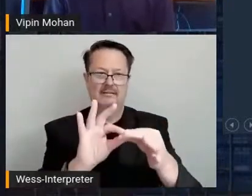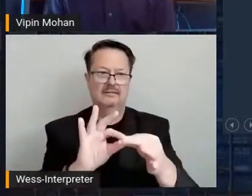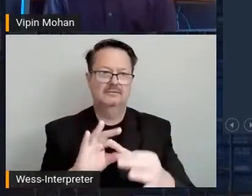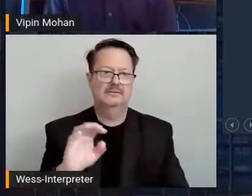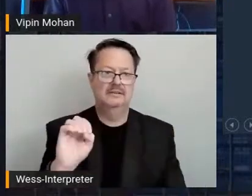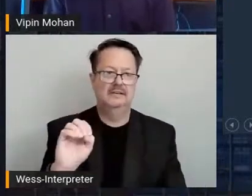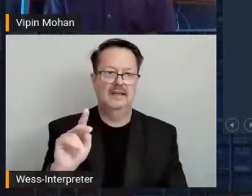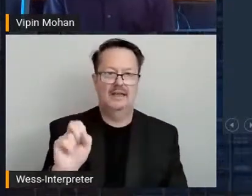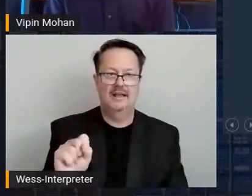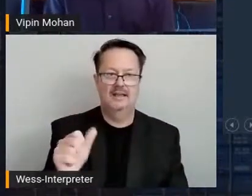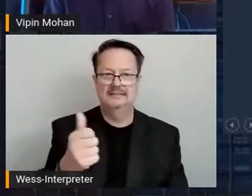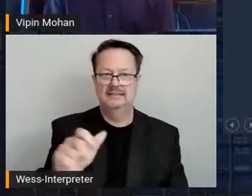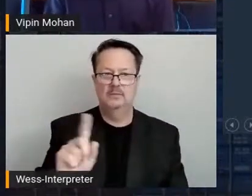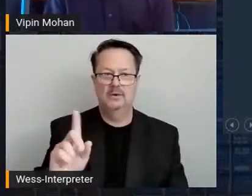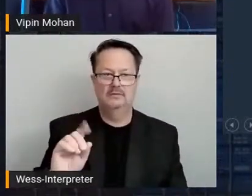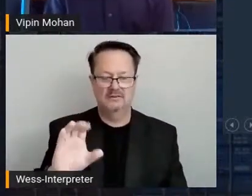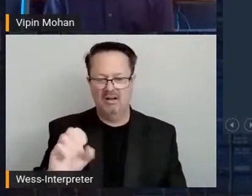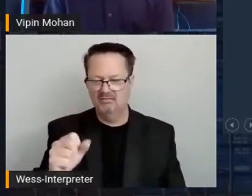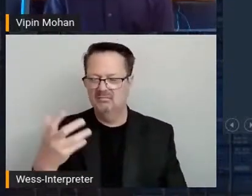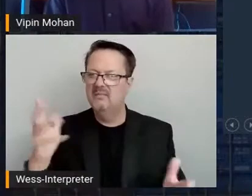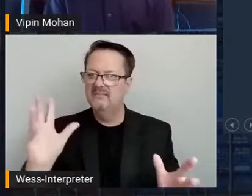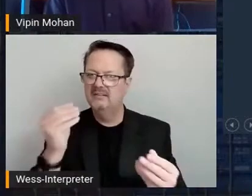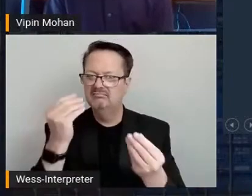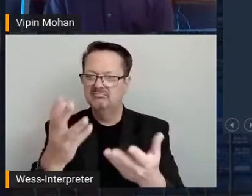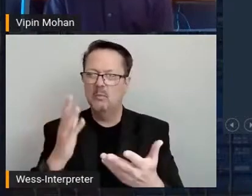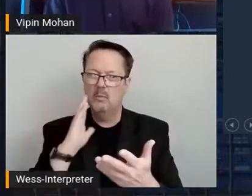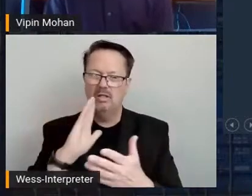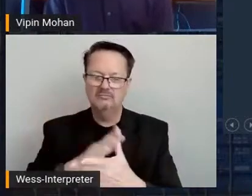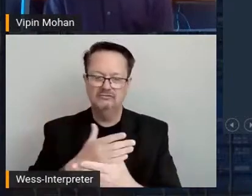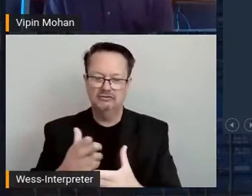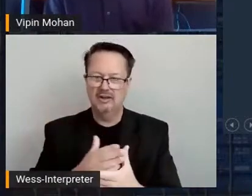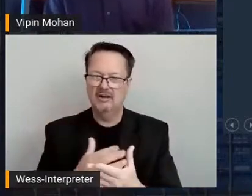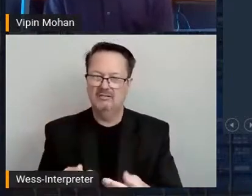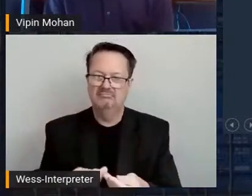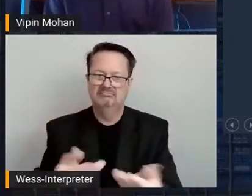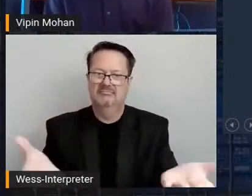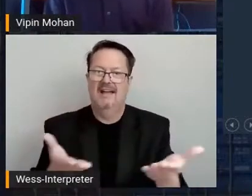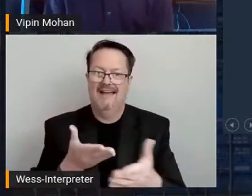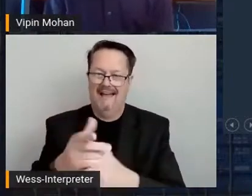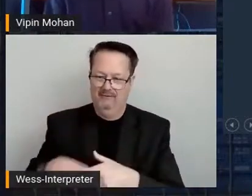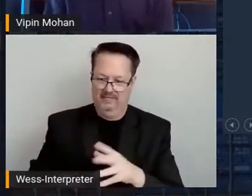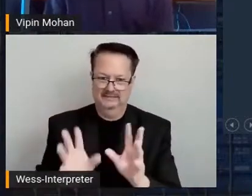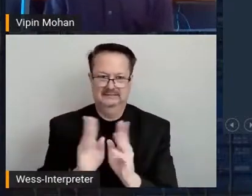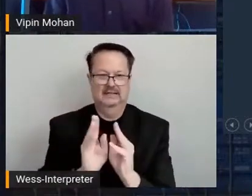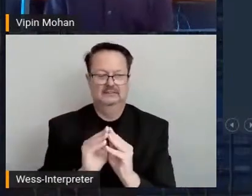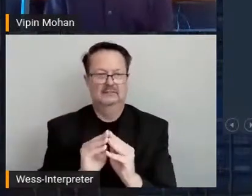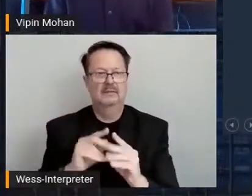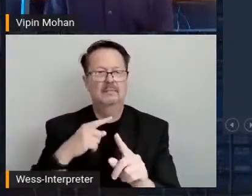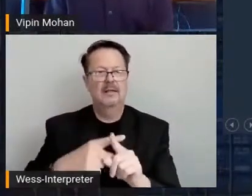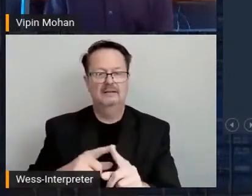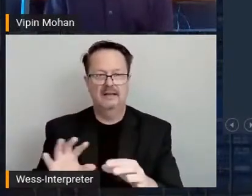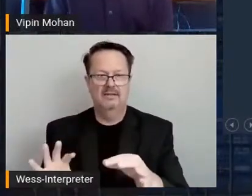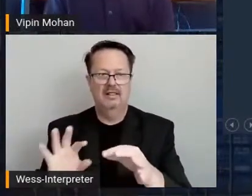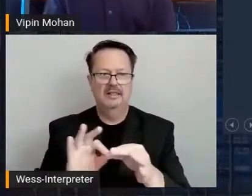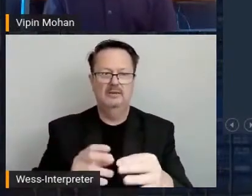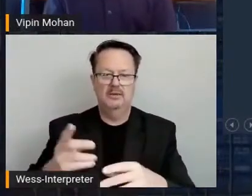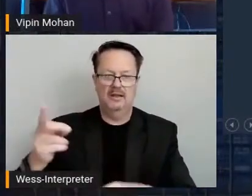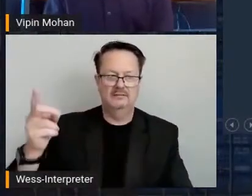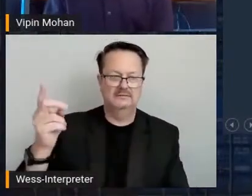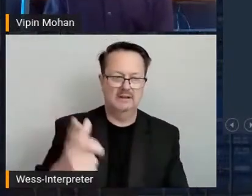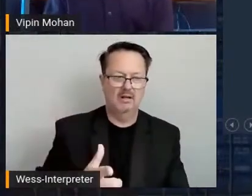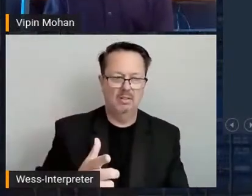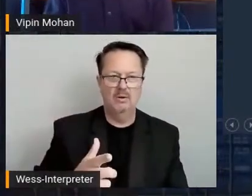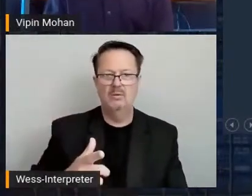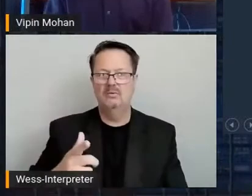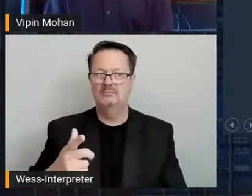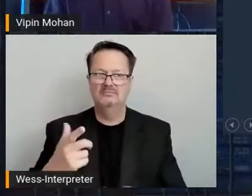docs. I'm sure we'll share some of these with you after the session today. There's also the GitHub link where you can go and download EKS Anywhere and start using